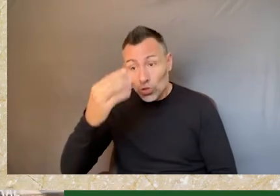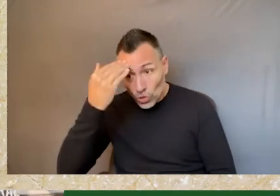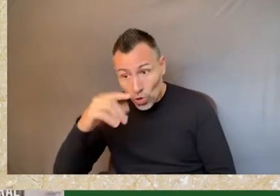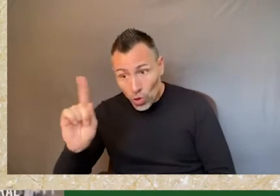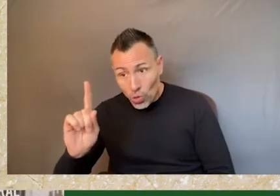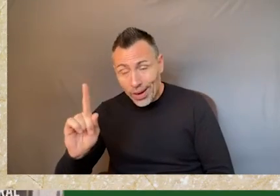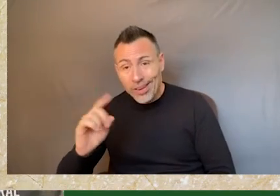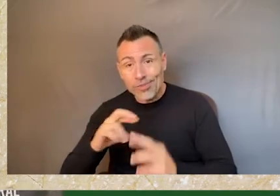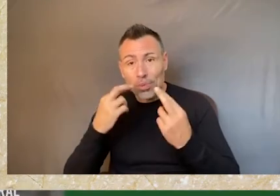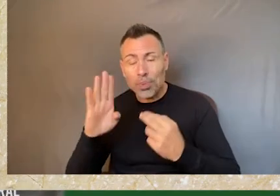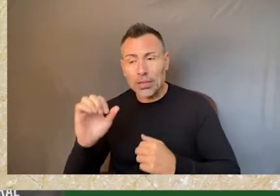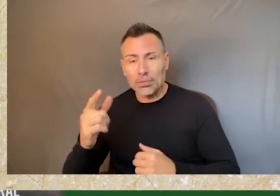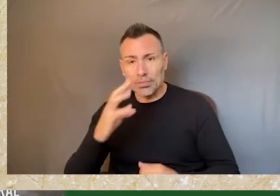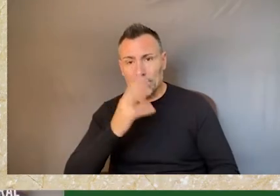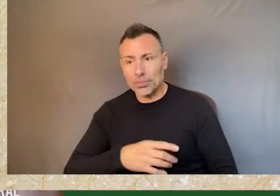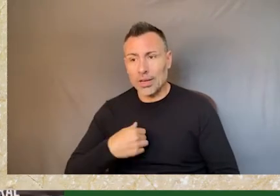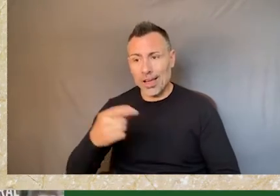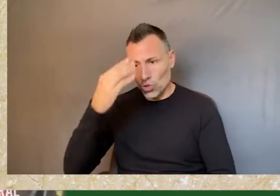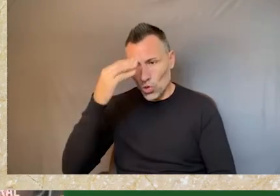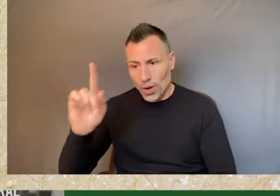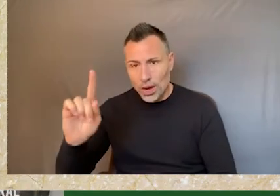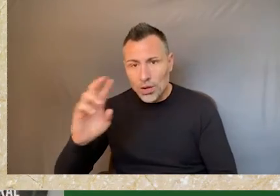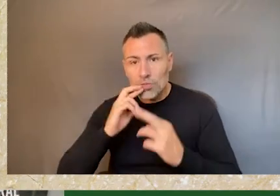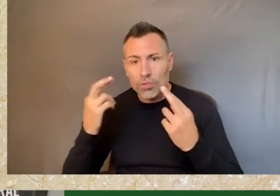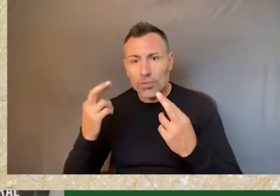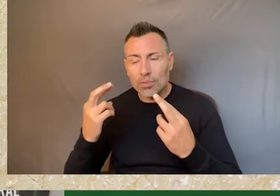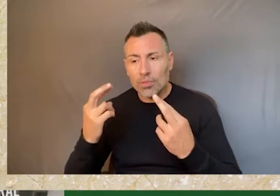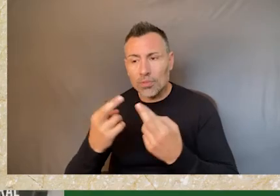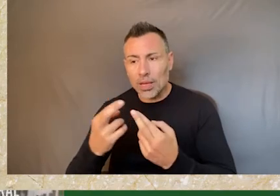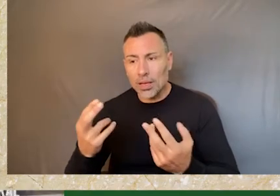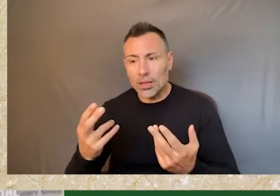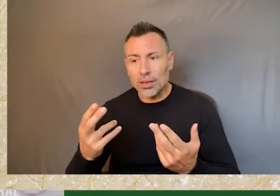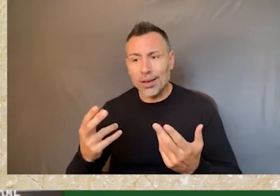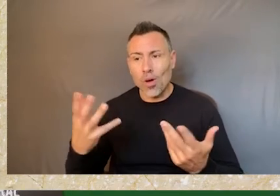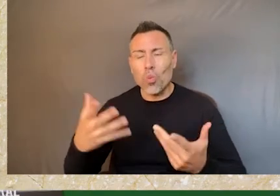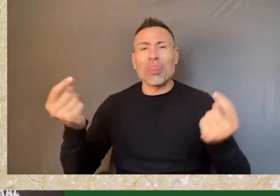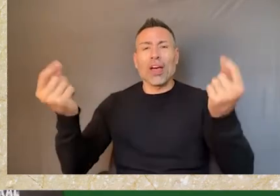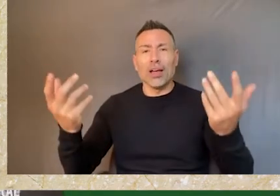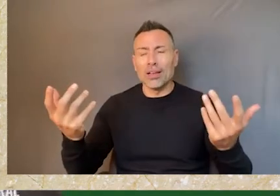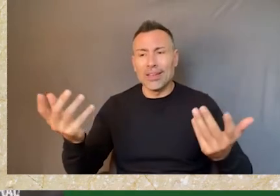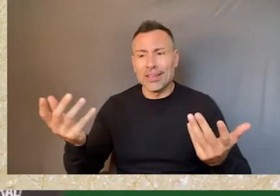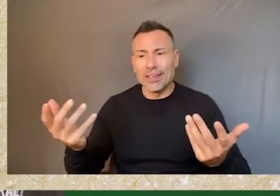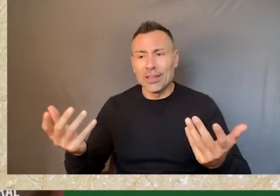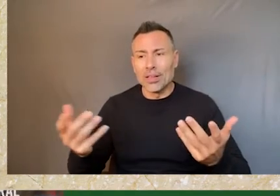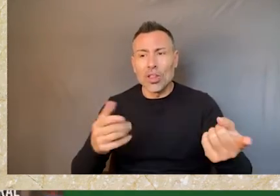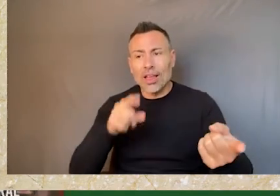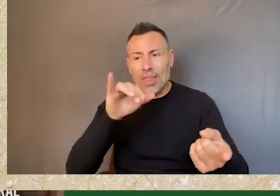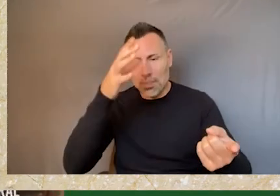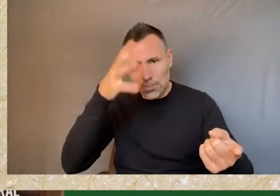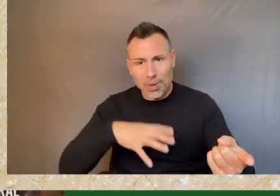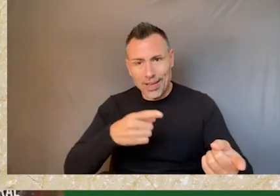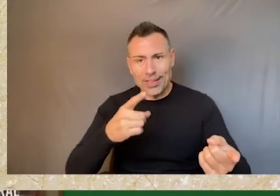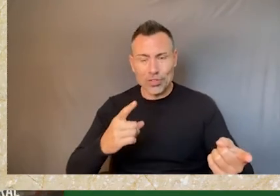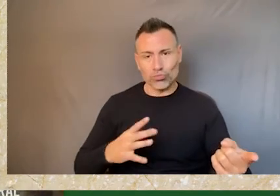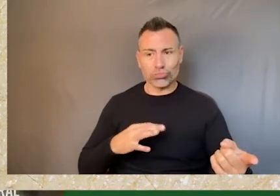Rainbow Bagel is, sir? Do you know where Rainbow Bagel is? What the? Look at how hip that guy is. I